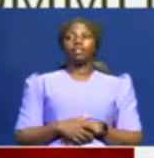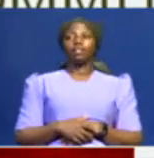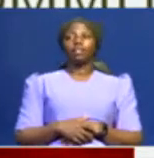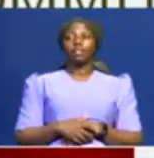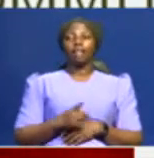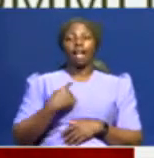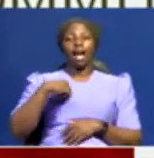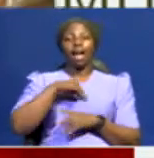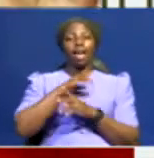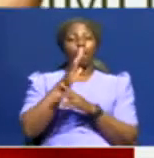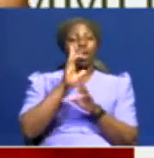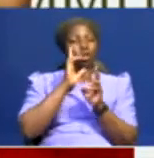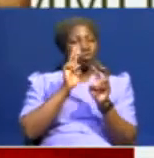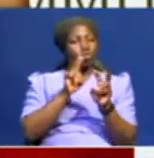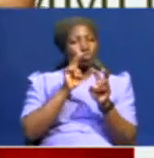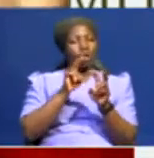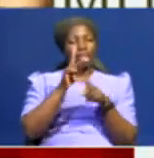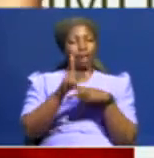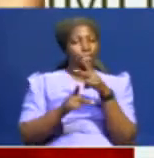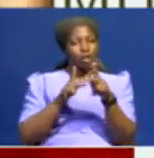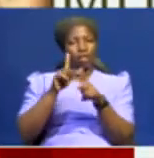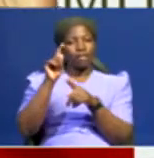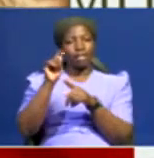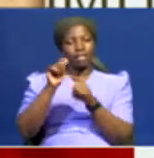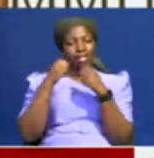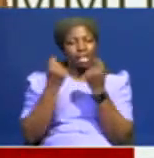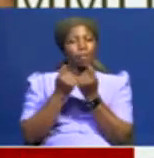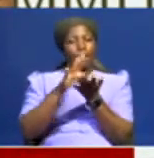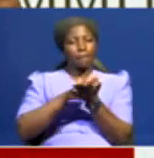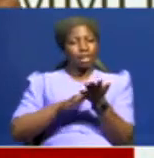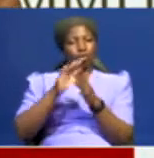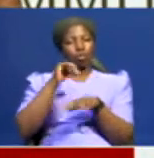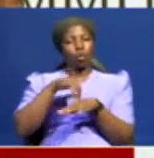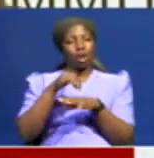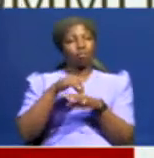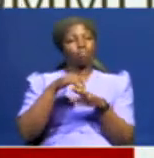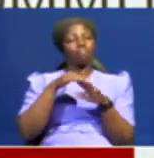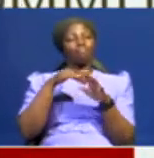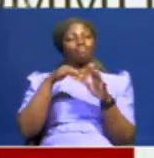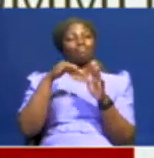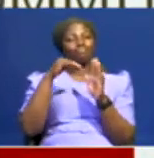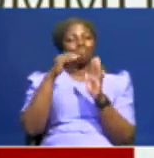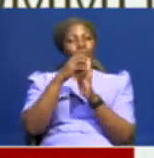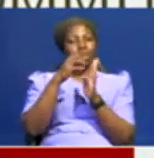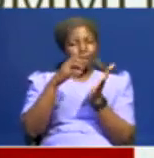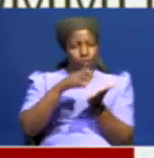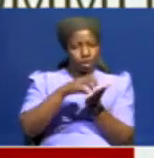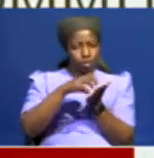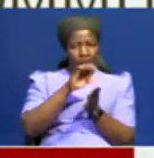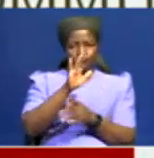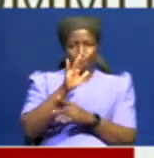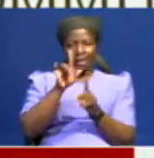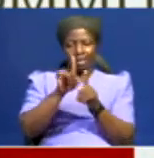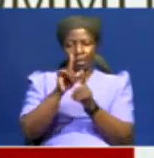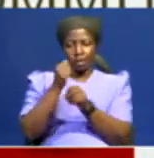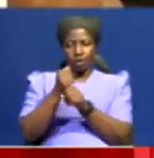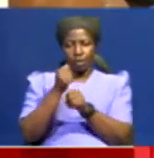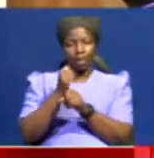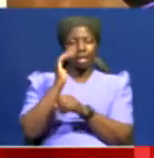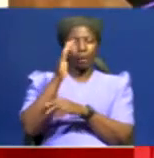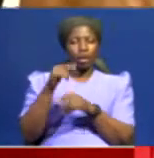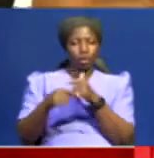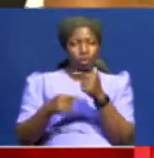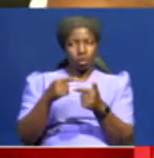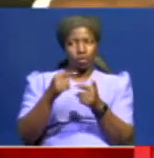the prospects of a team based on the rankings, based on the performance, and I believe that will continue assisting us in that area.